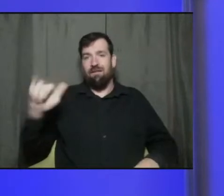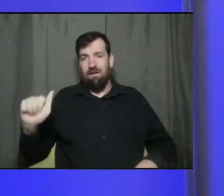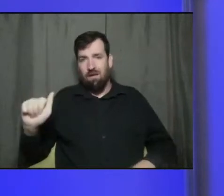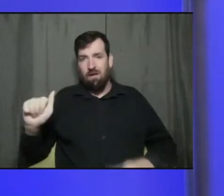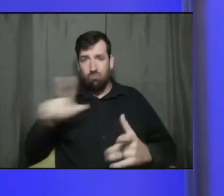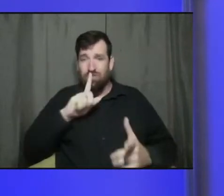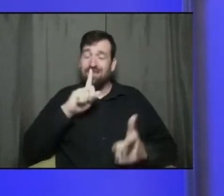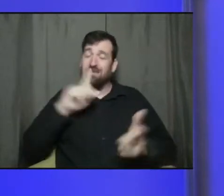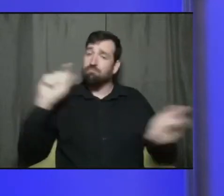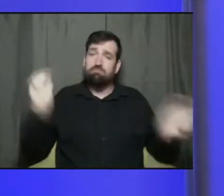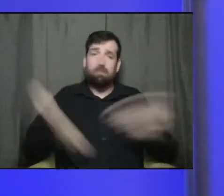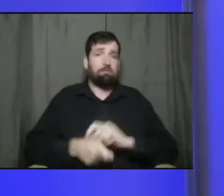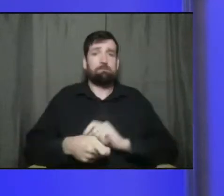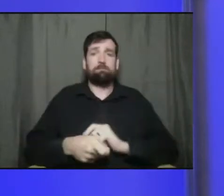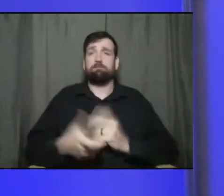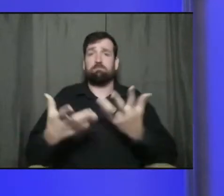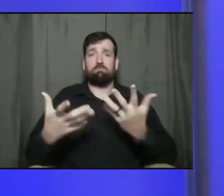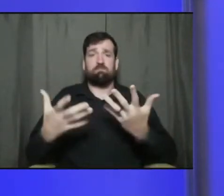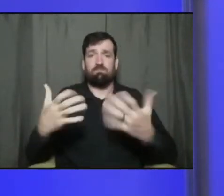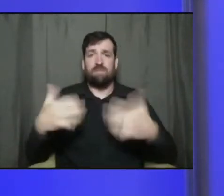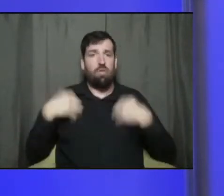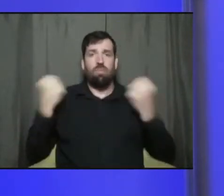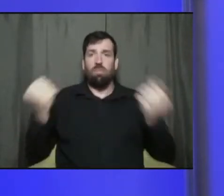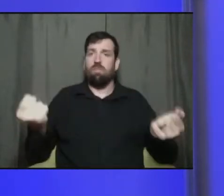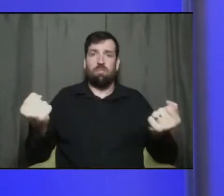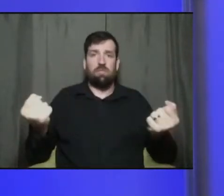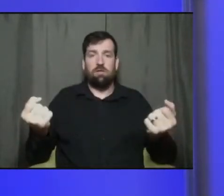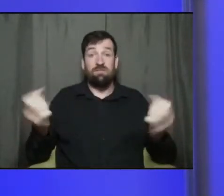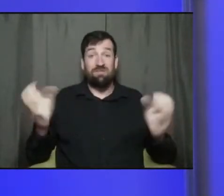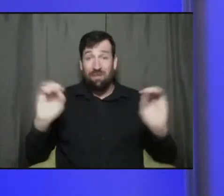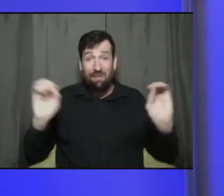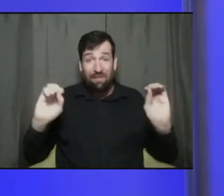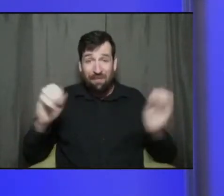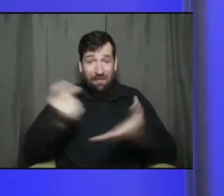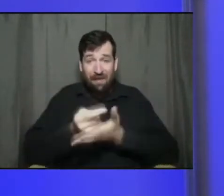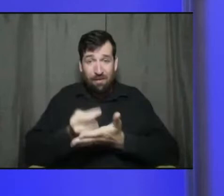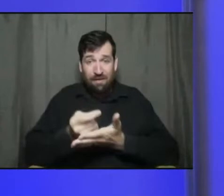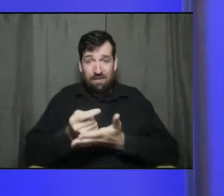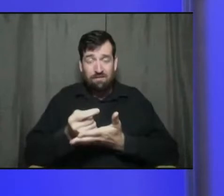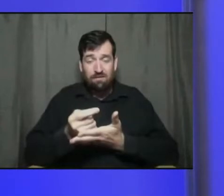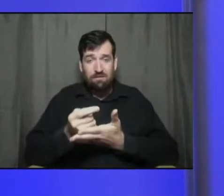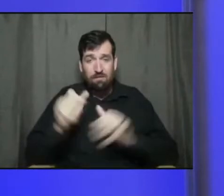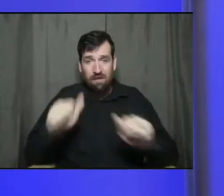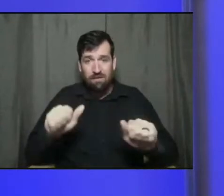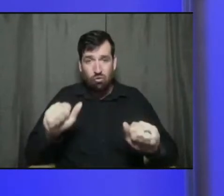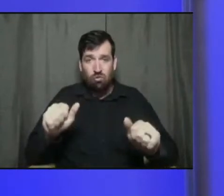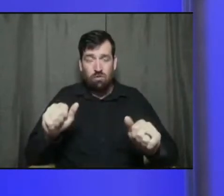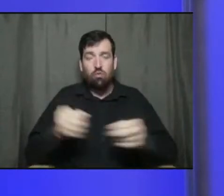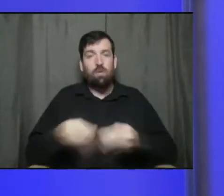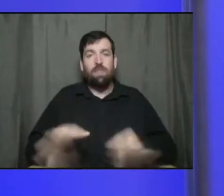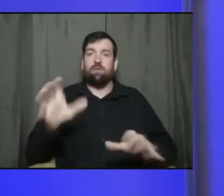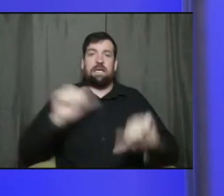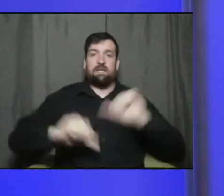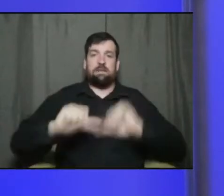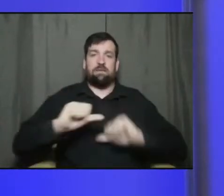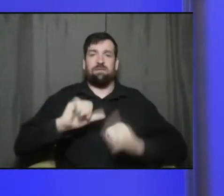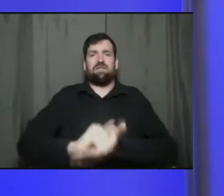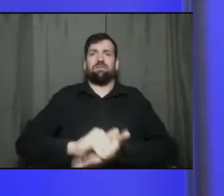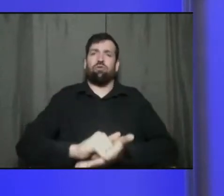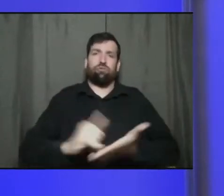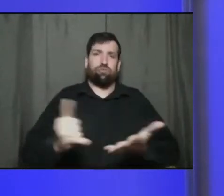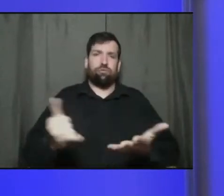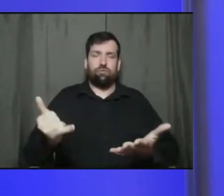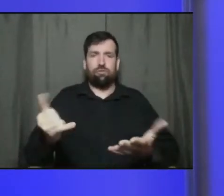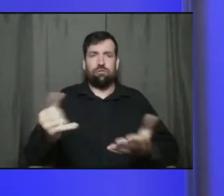health. None of these therapies would have ever been developed and brought to market without science and without